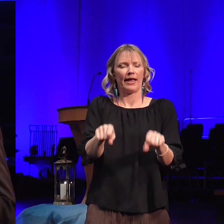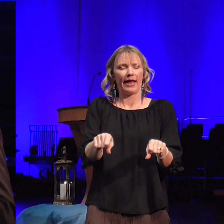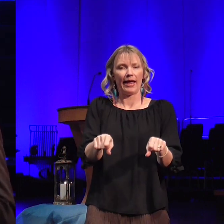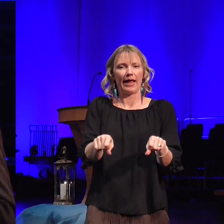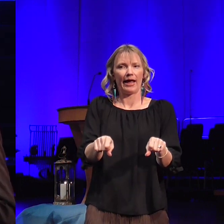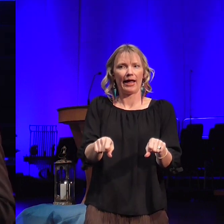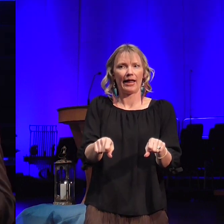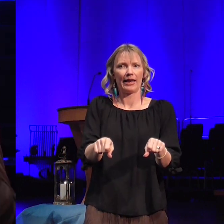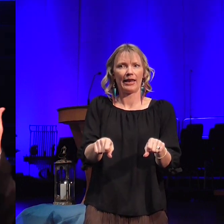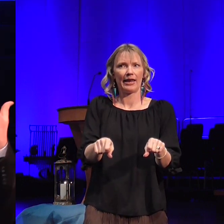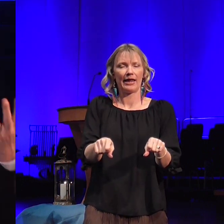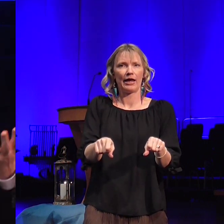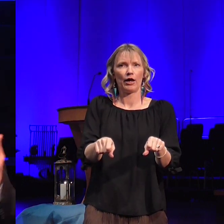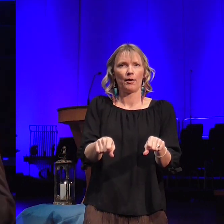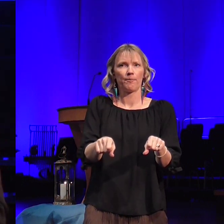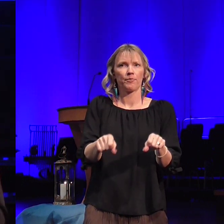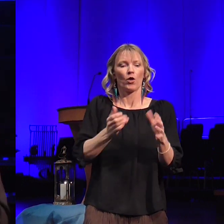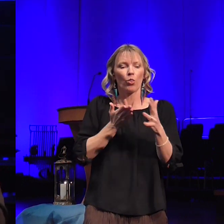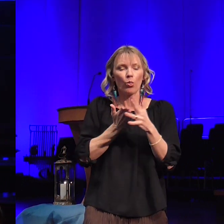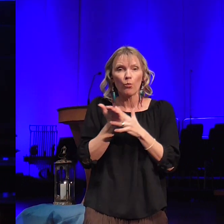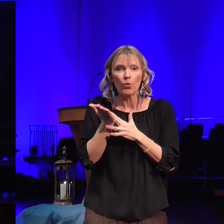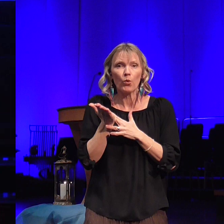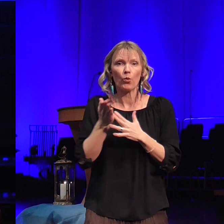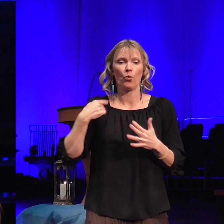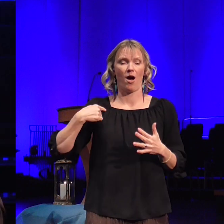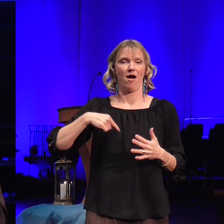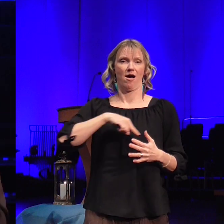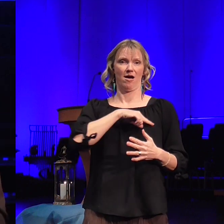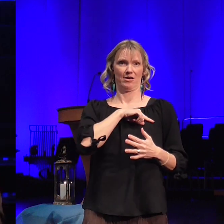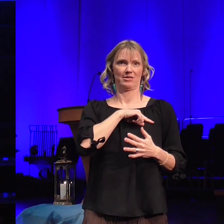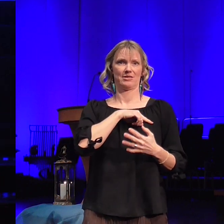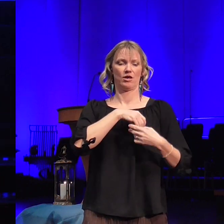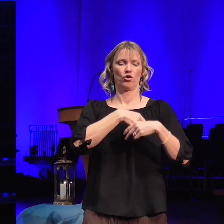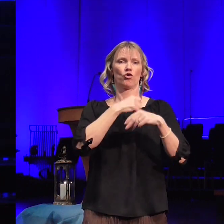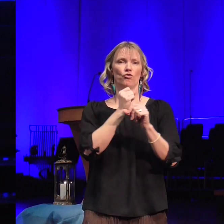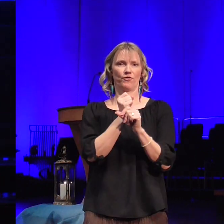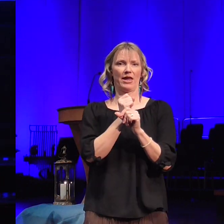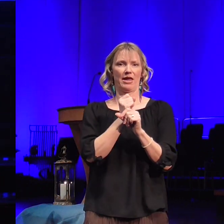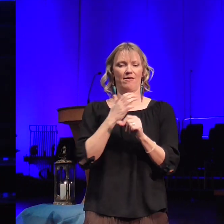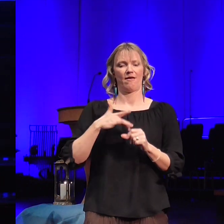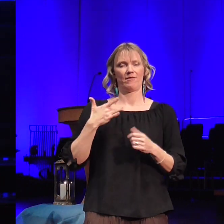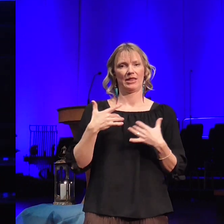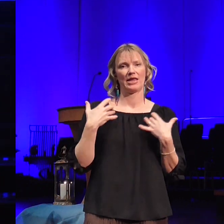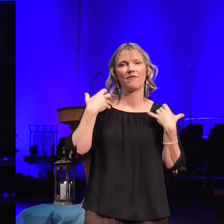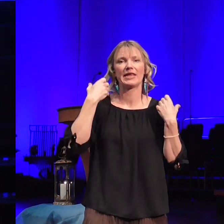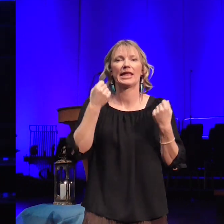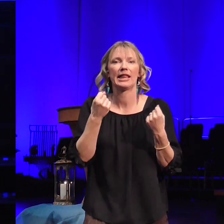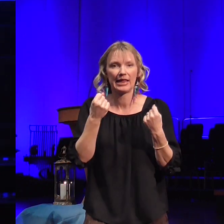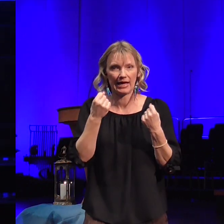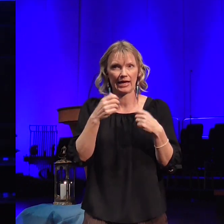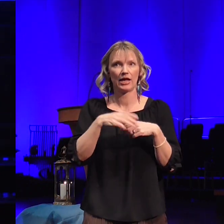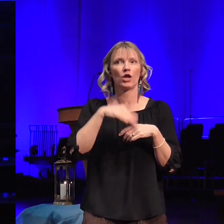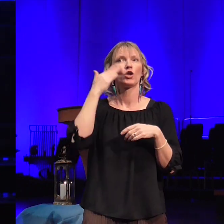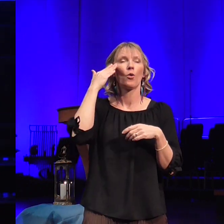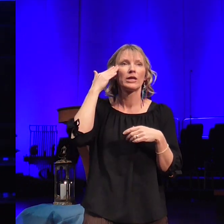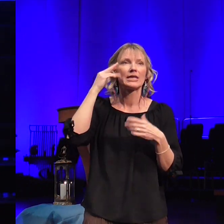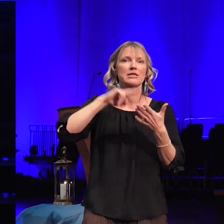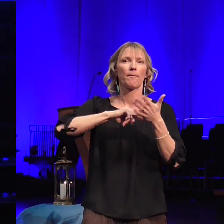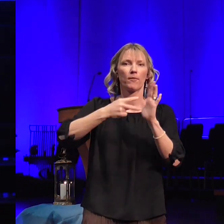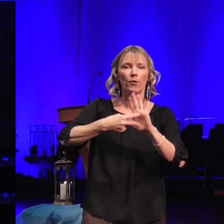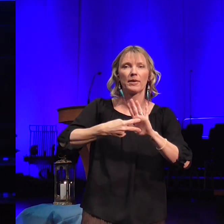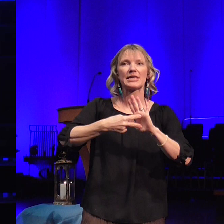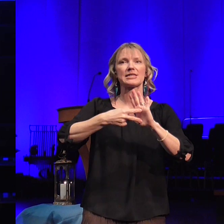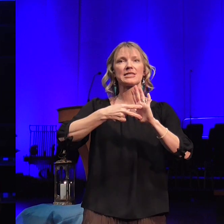not us, but can, through us, create a sense of healing, a sense of knowingness, a sense of purpose, a sense